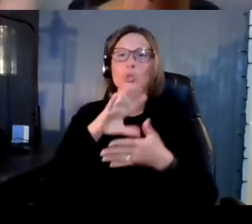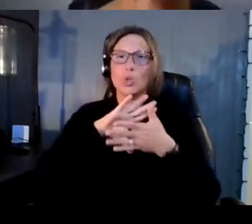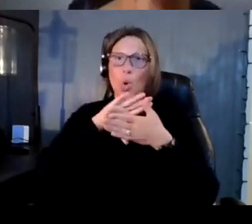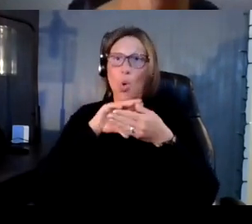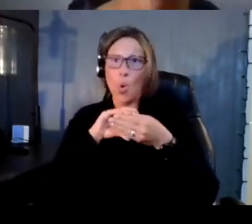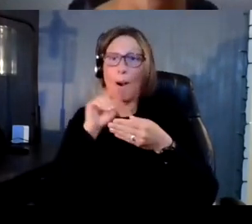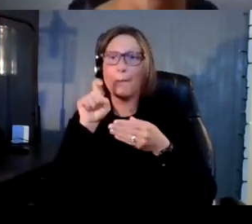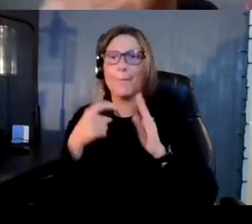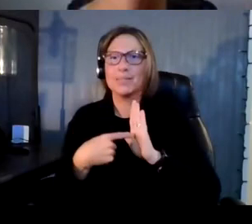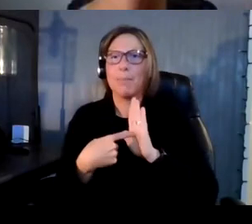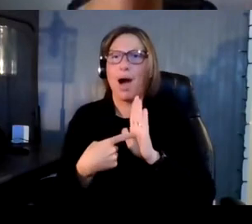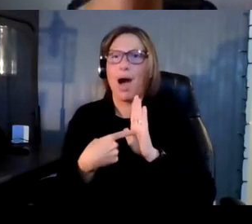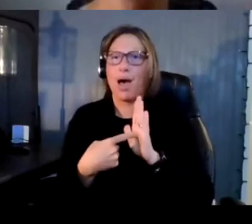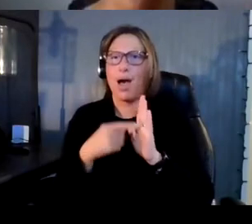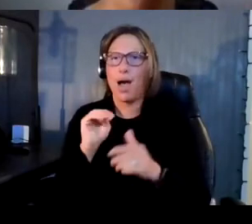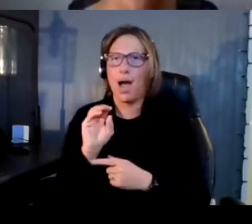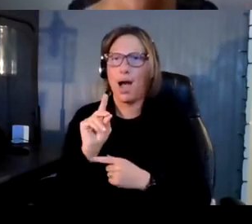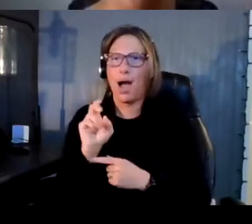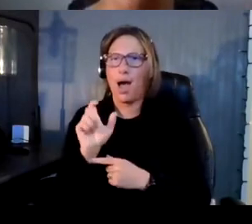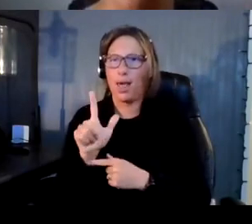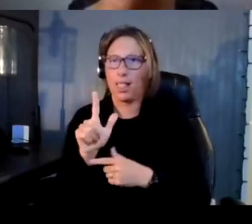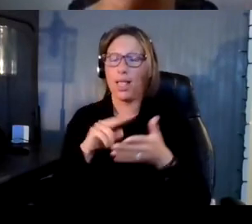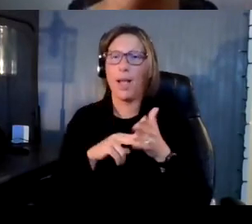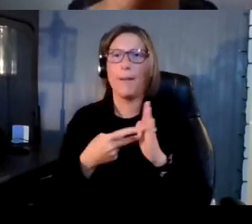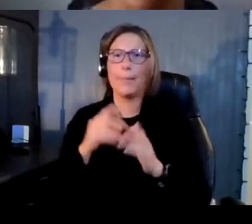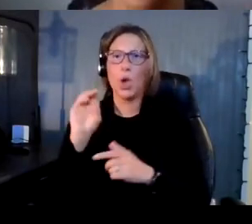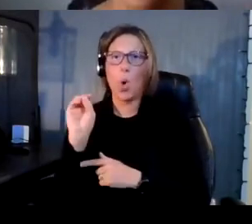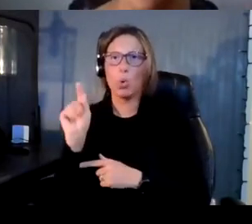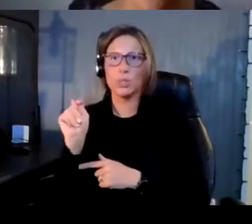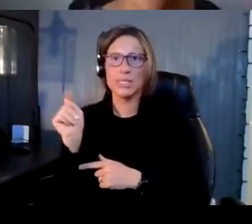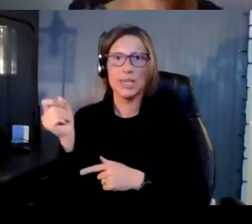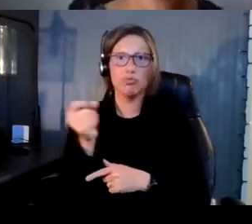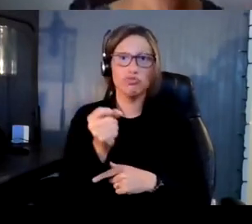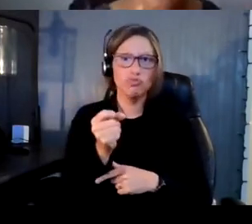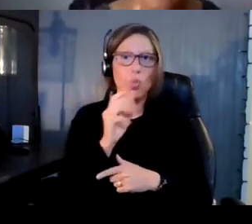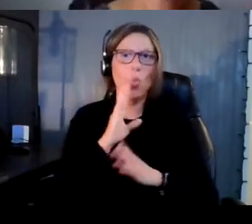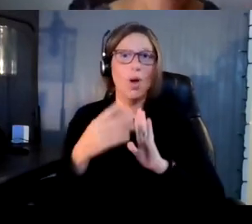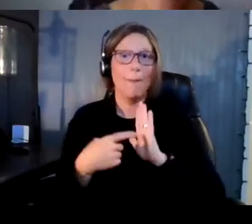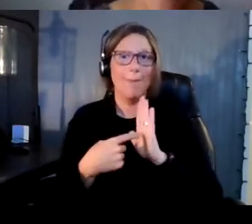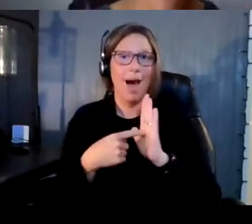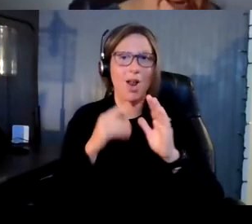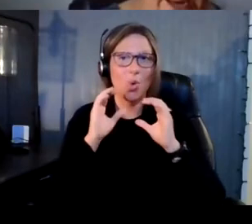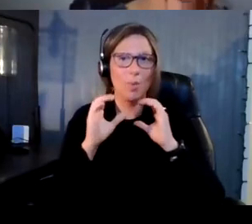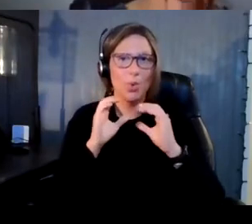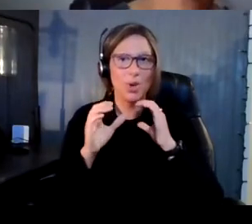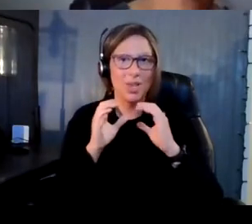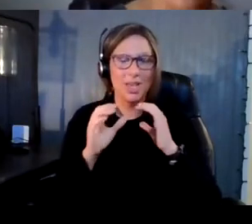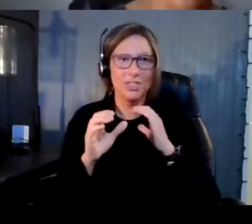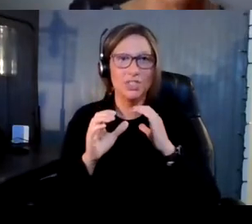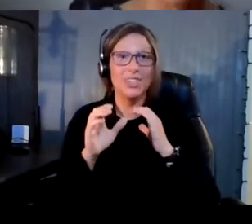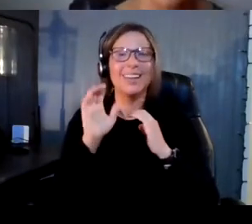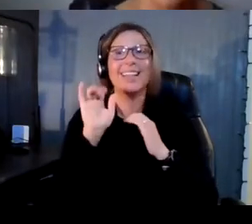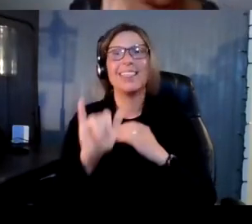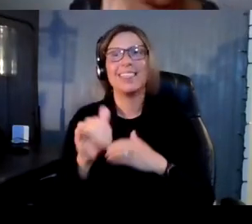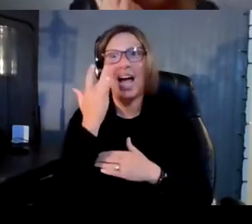OT comes in, they're modeling those communication things that everybody else is. And that's why the team is so vital in understanding and